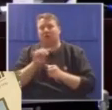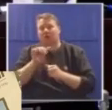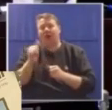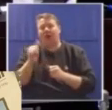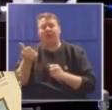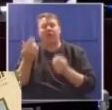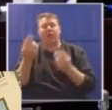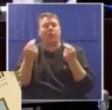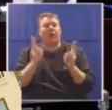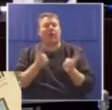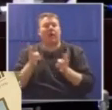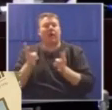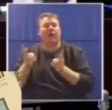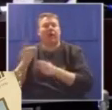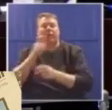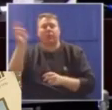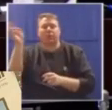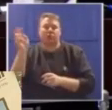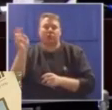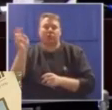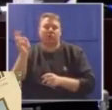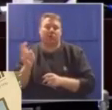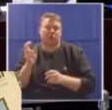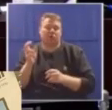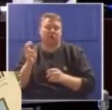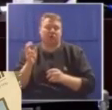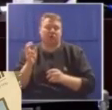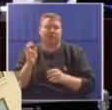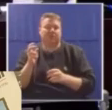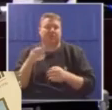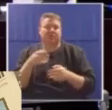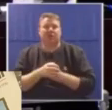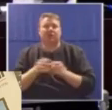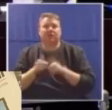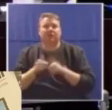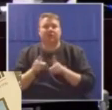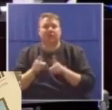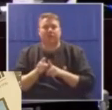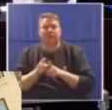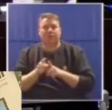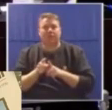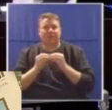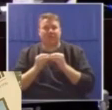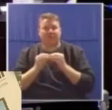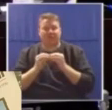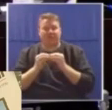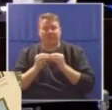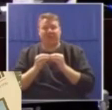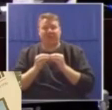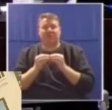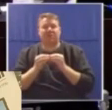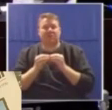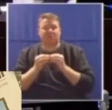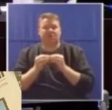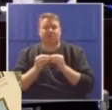energy sources, as well as the revamping or the repair of